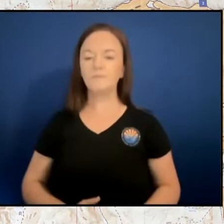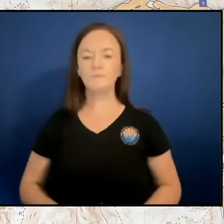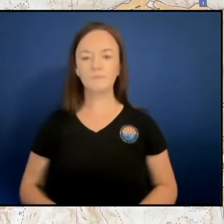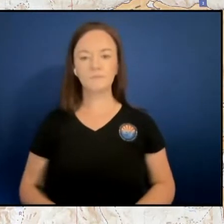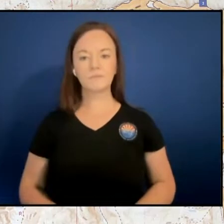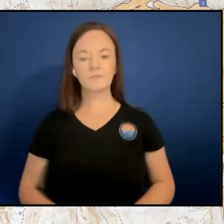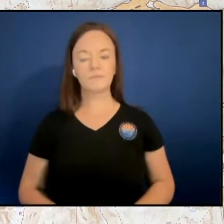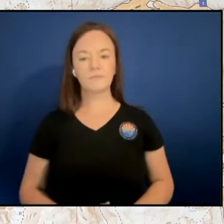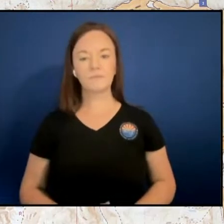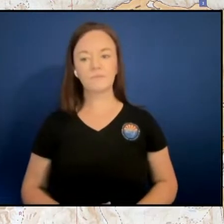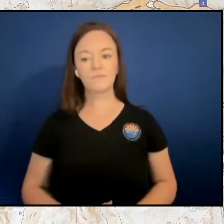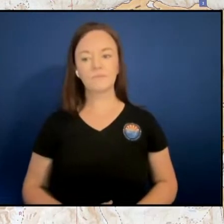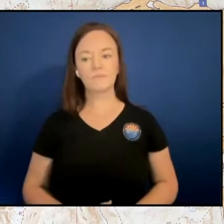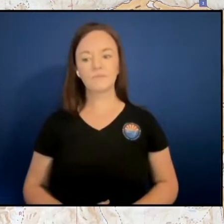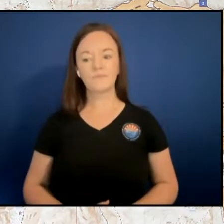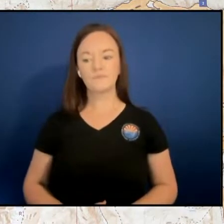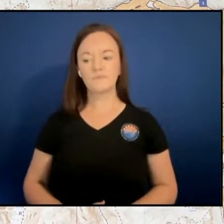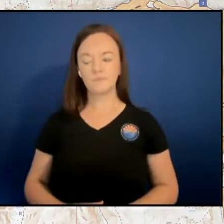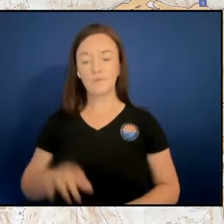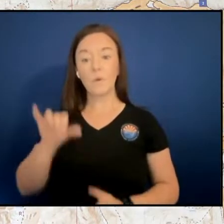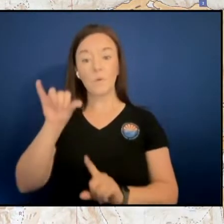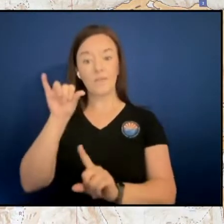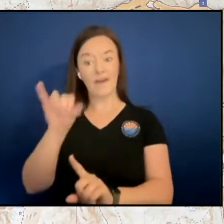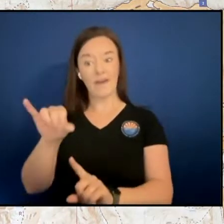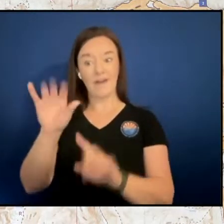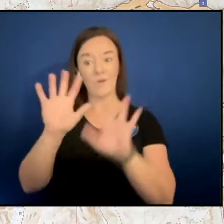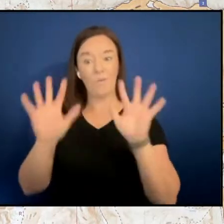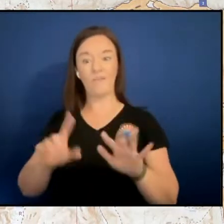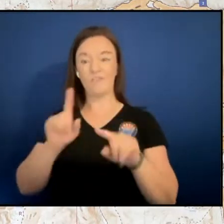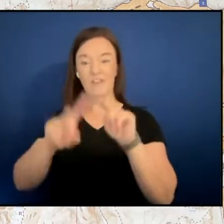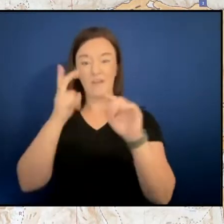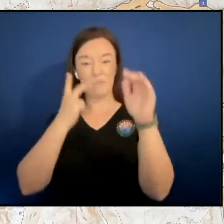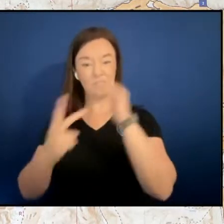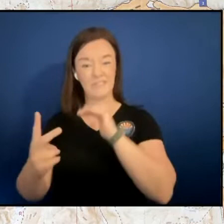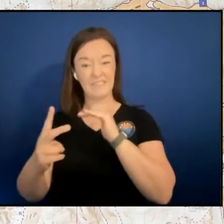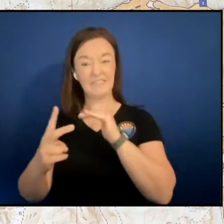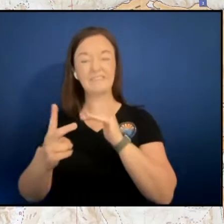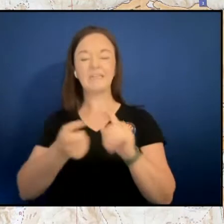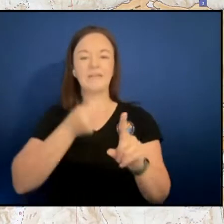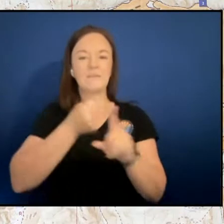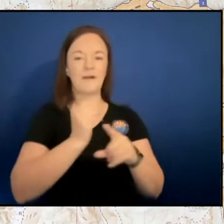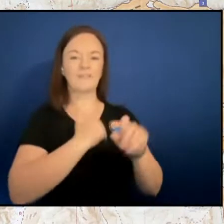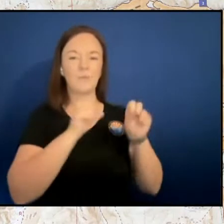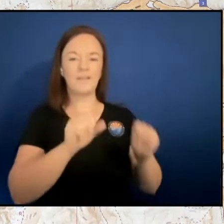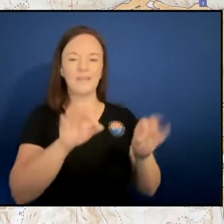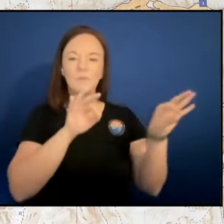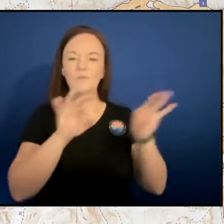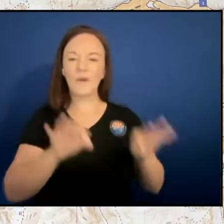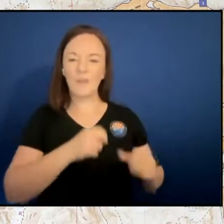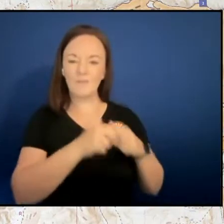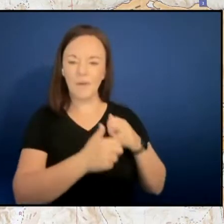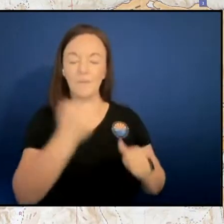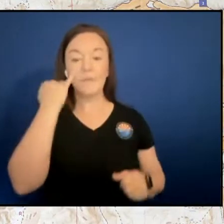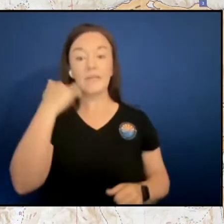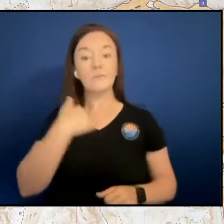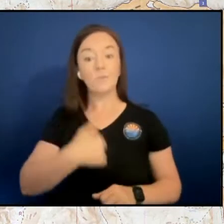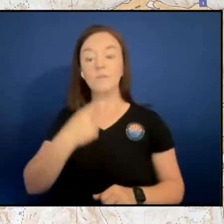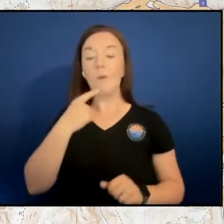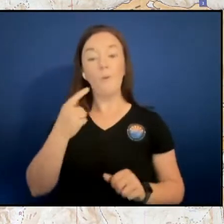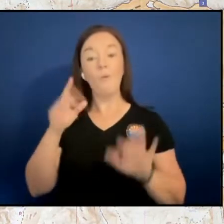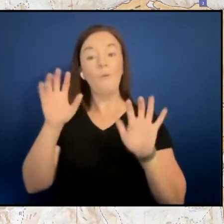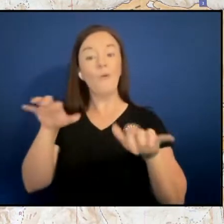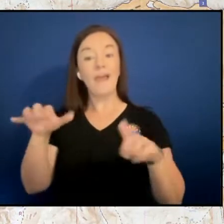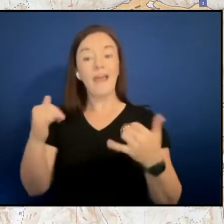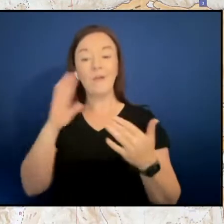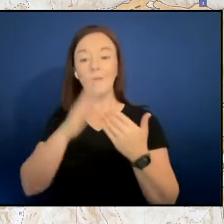greatly to our ability to define the problem. If we could say, hey, it started raining, it's going to keep raining, the fire isn't going to move,